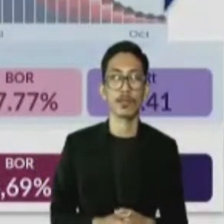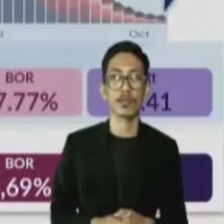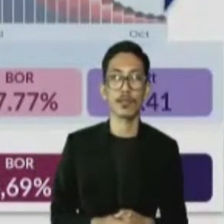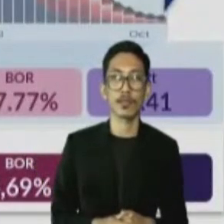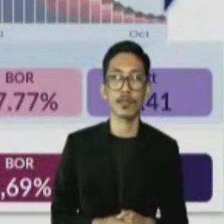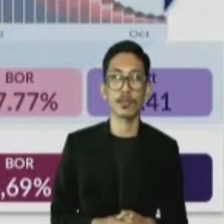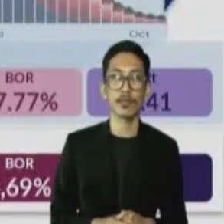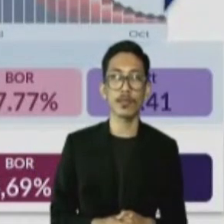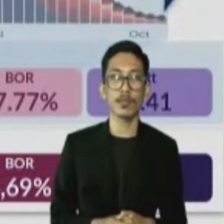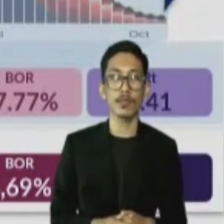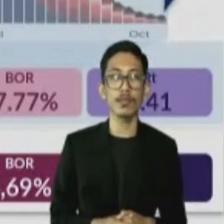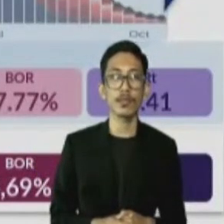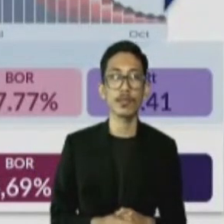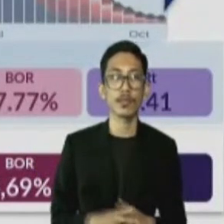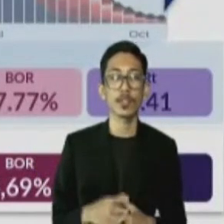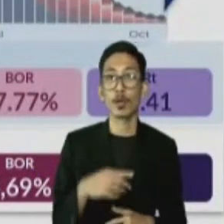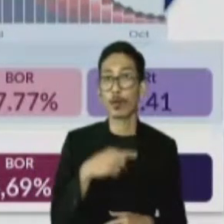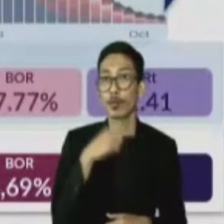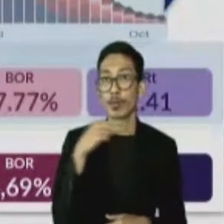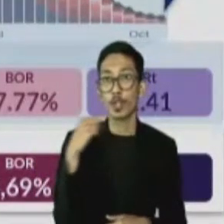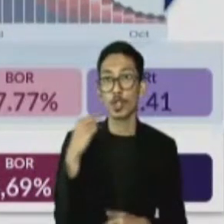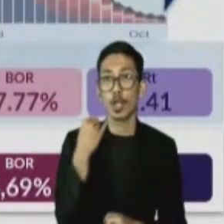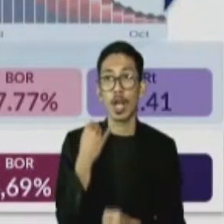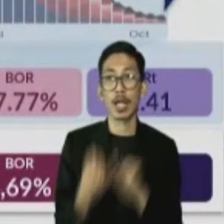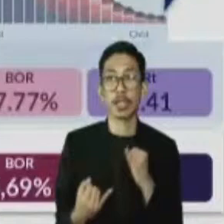numbers. Last week, there were